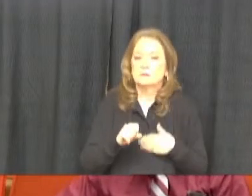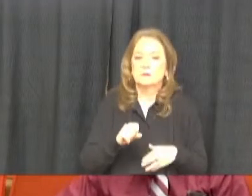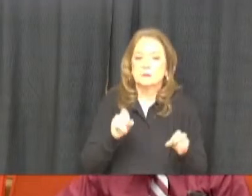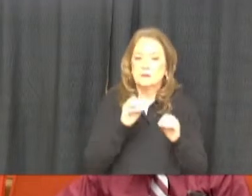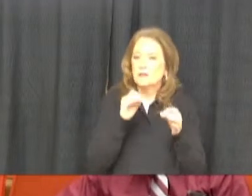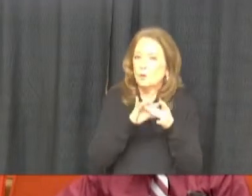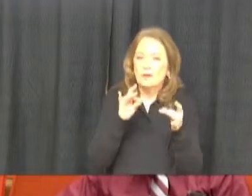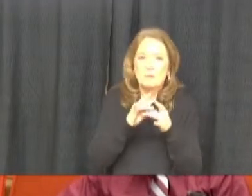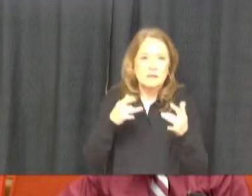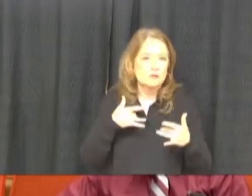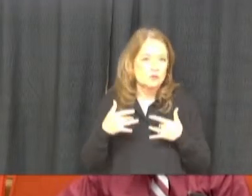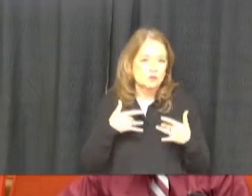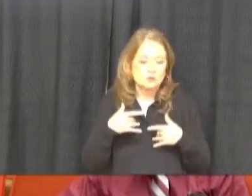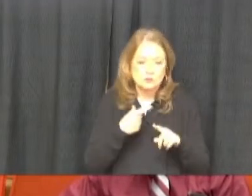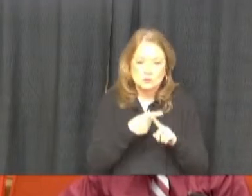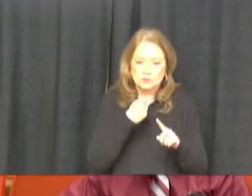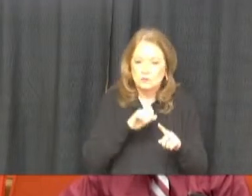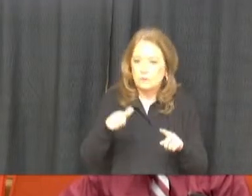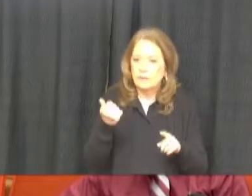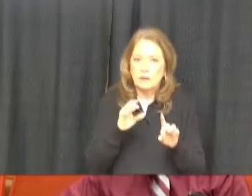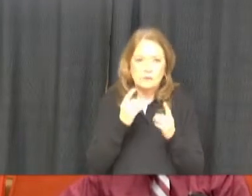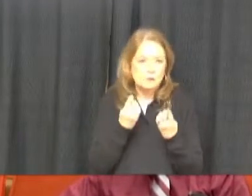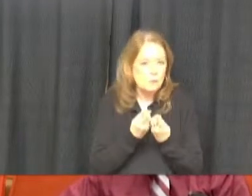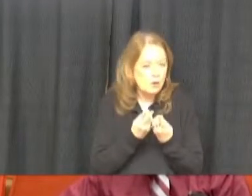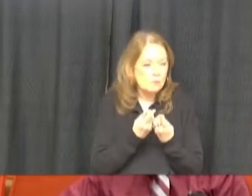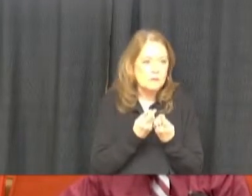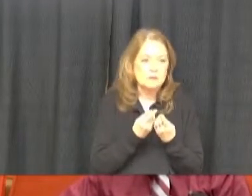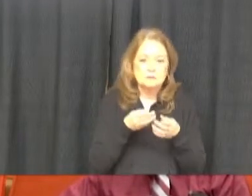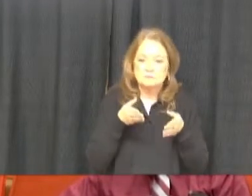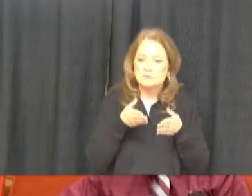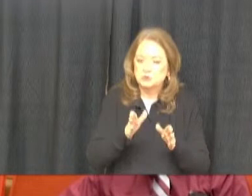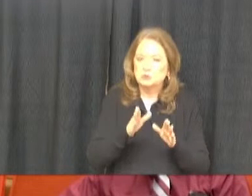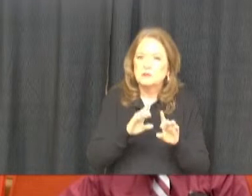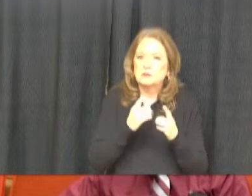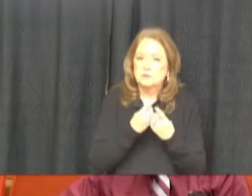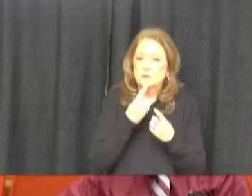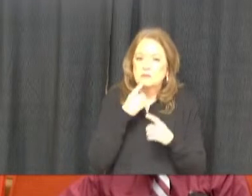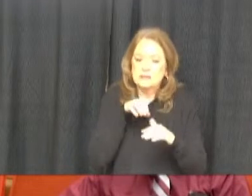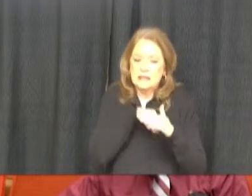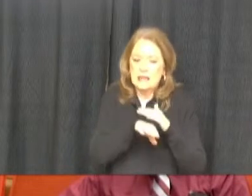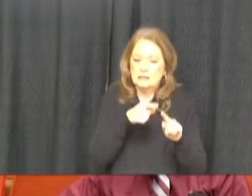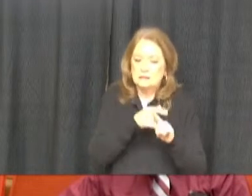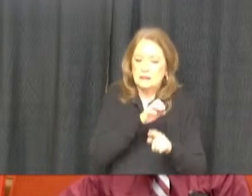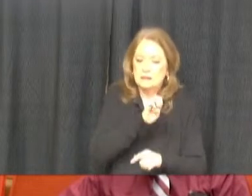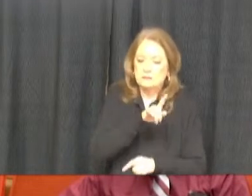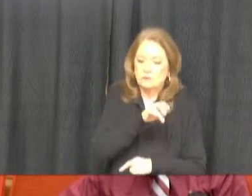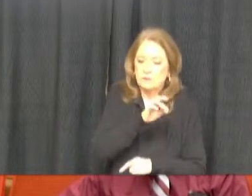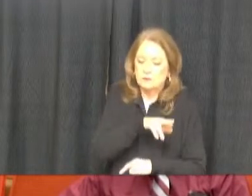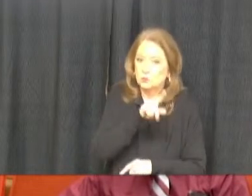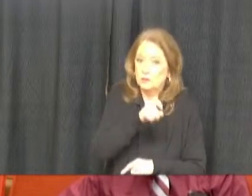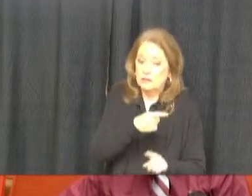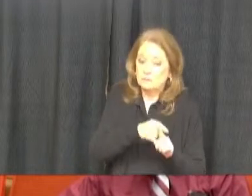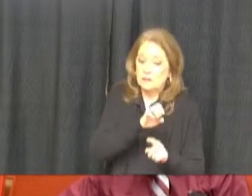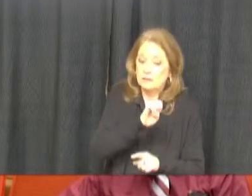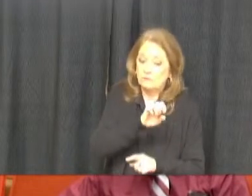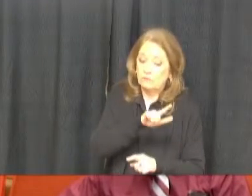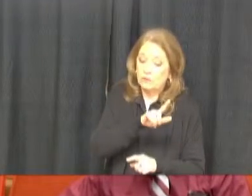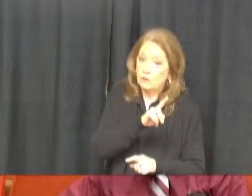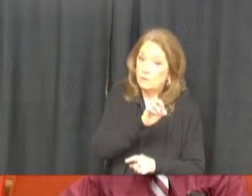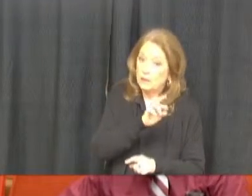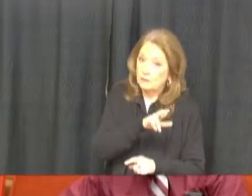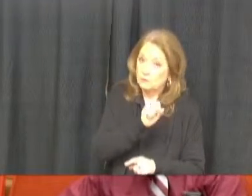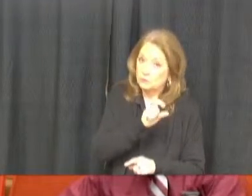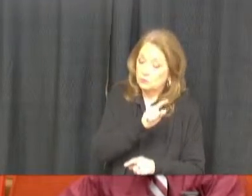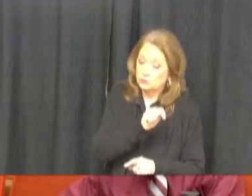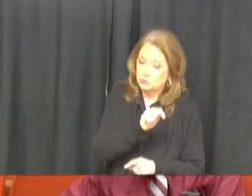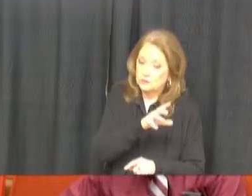No comments or concerns from the other departments. The street department did say access from Elder Street would need to be from Elder Street, and a home